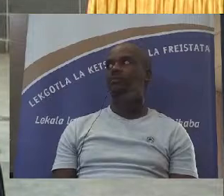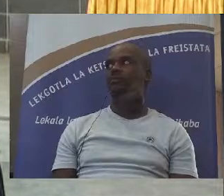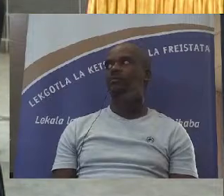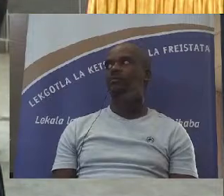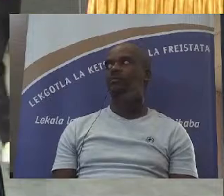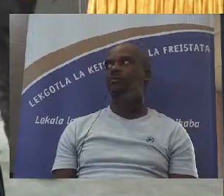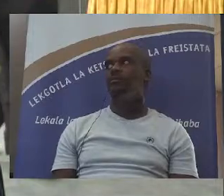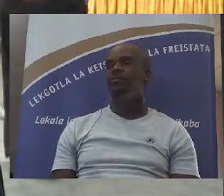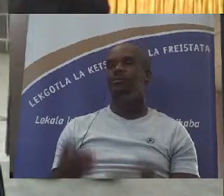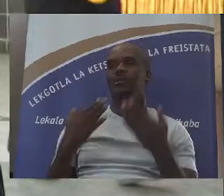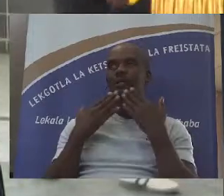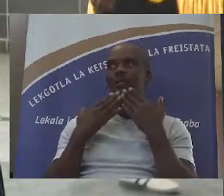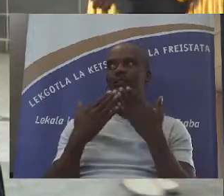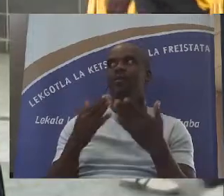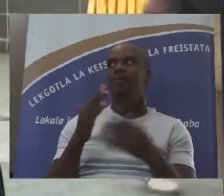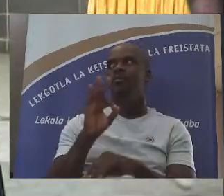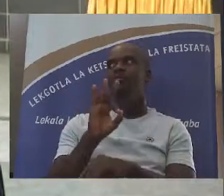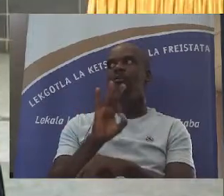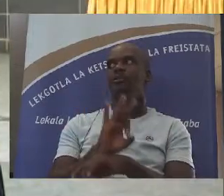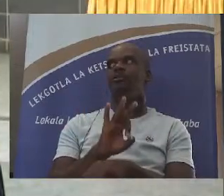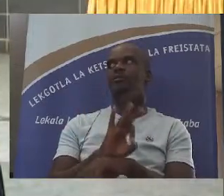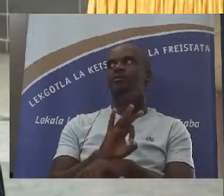Ka leboha haholo.